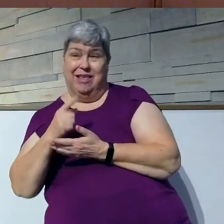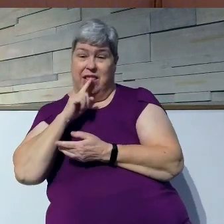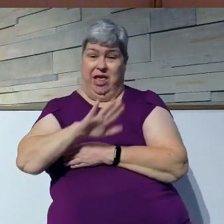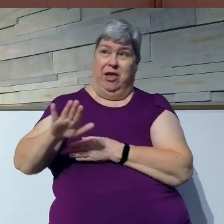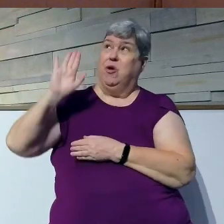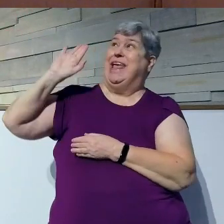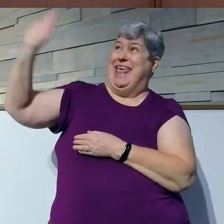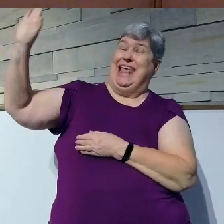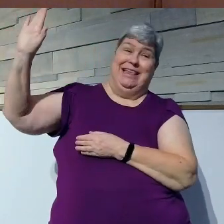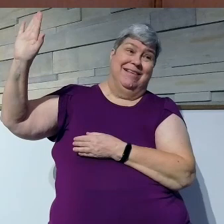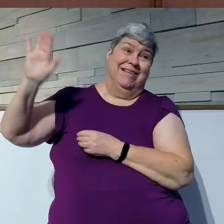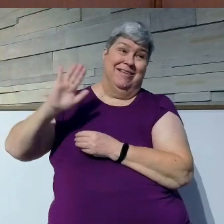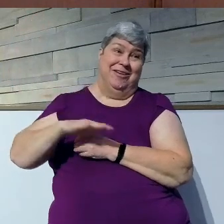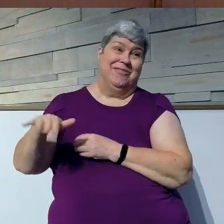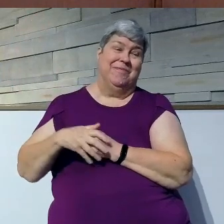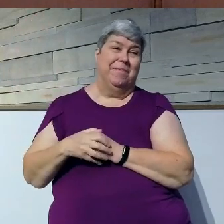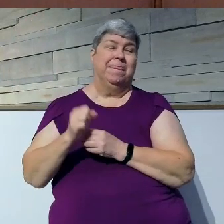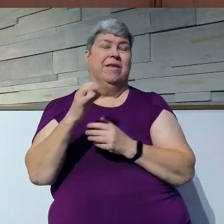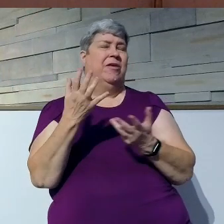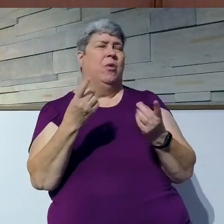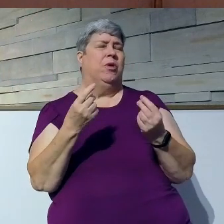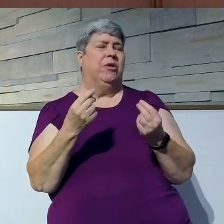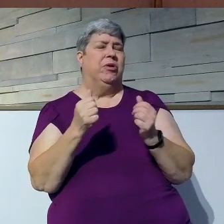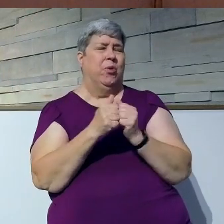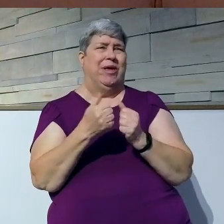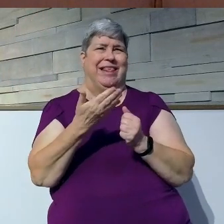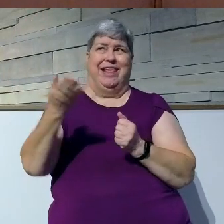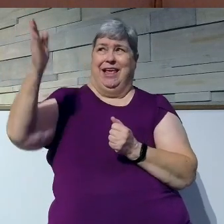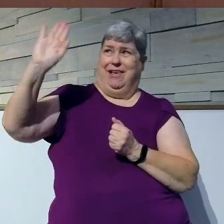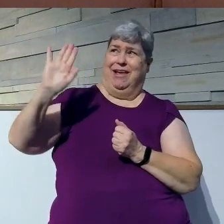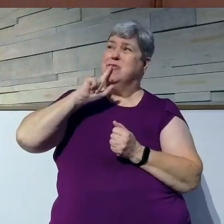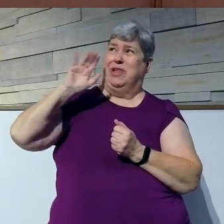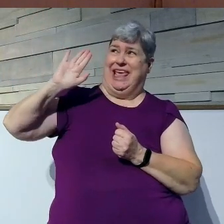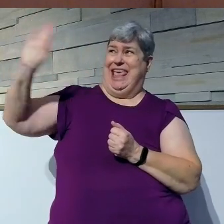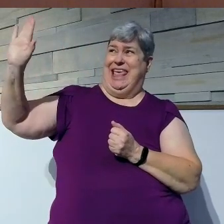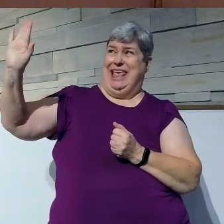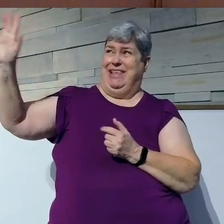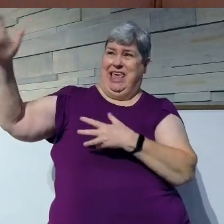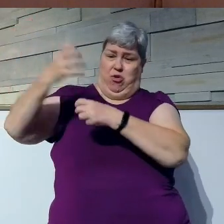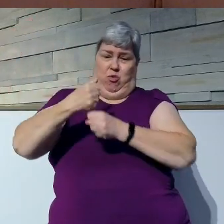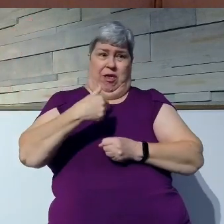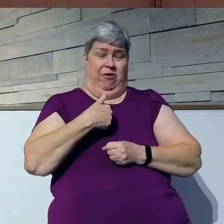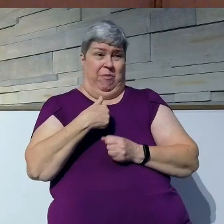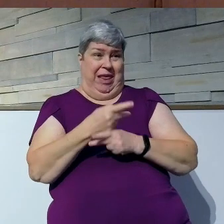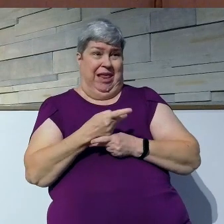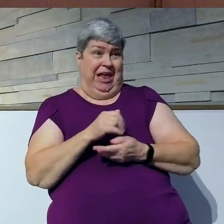his first. And so what I do with what God owns, I've been entrusted with that.